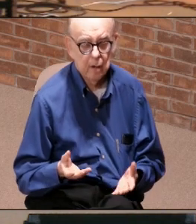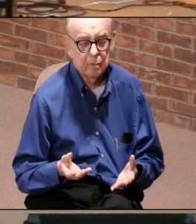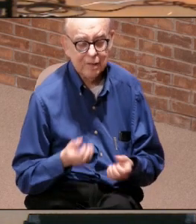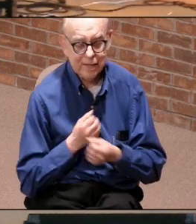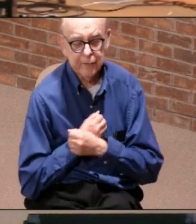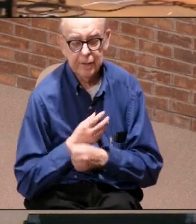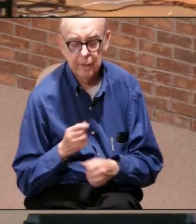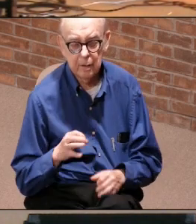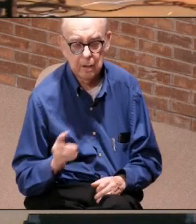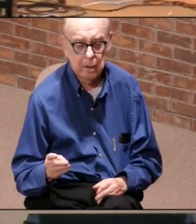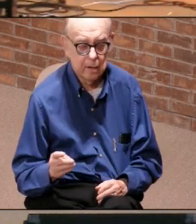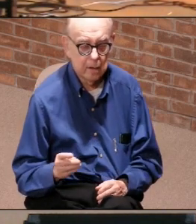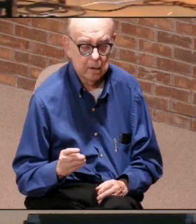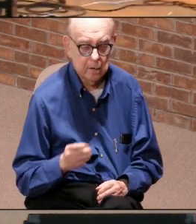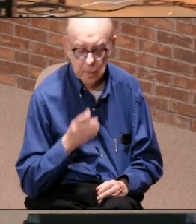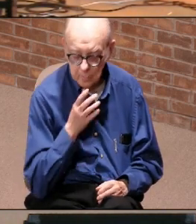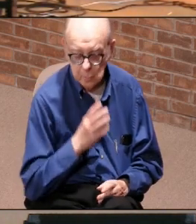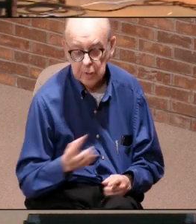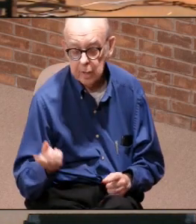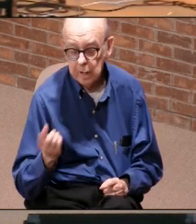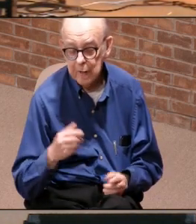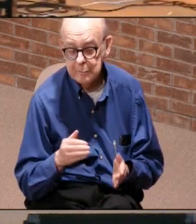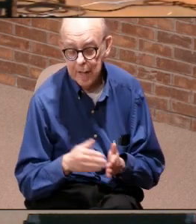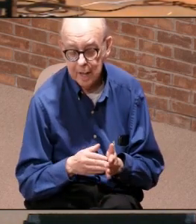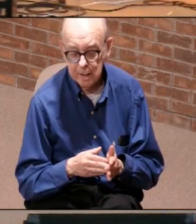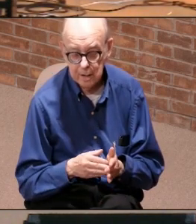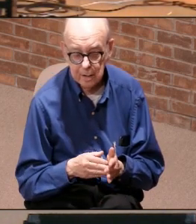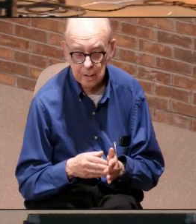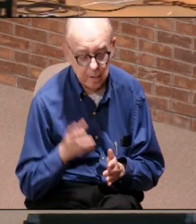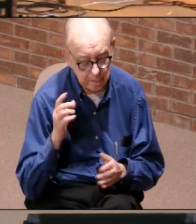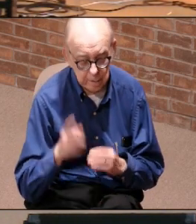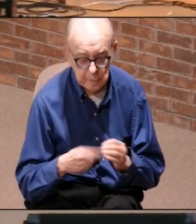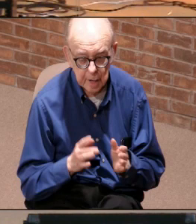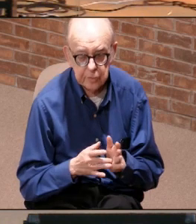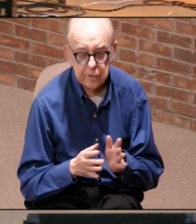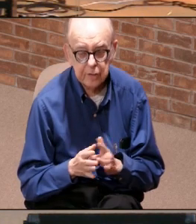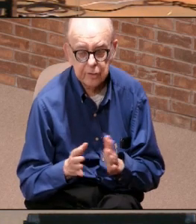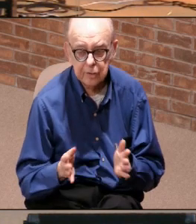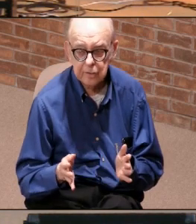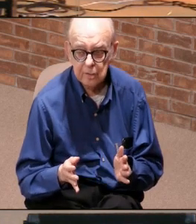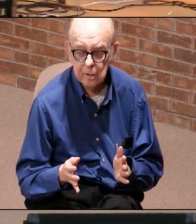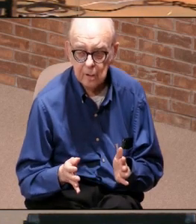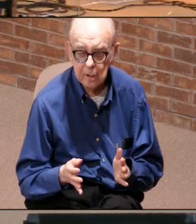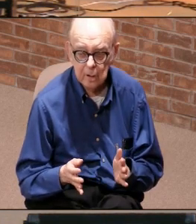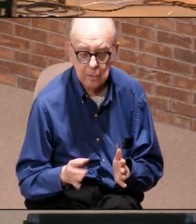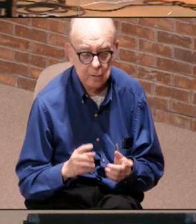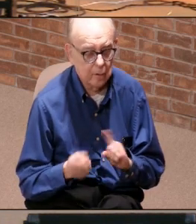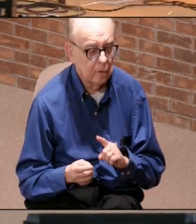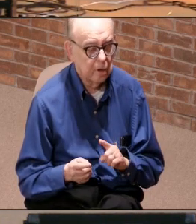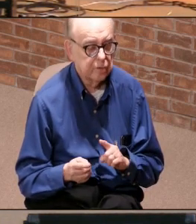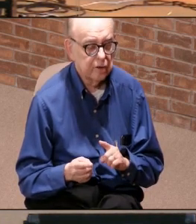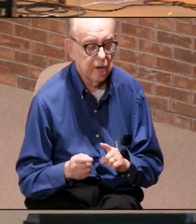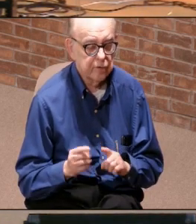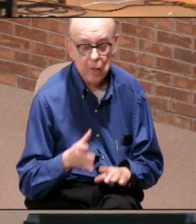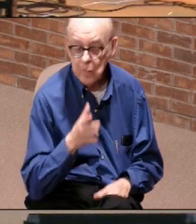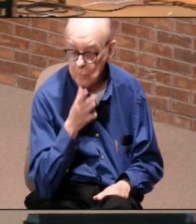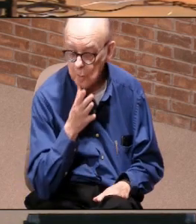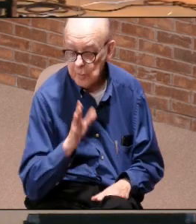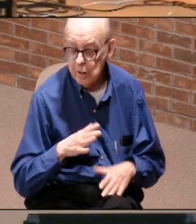food, her coming back and hearing about Jesus changed her